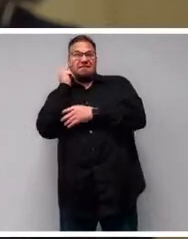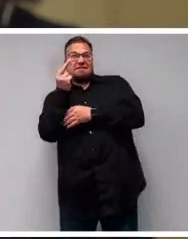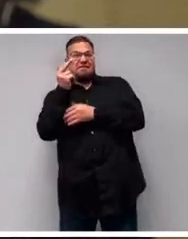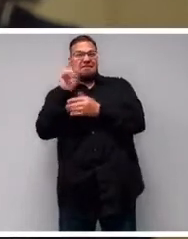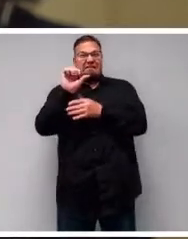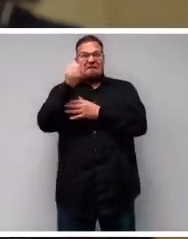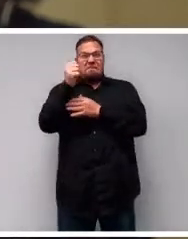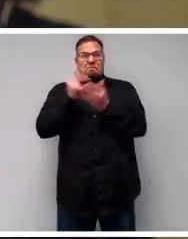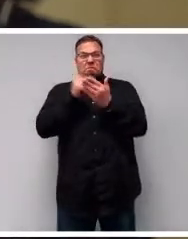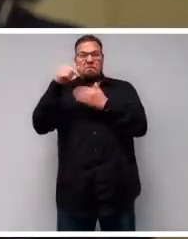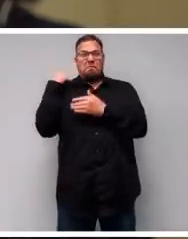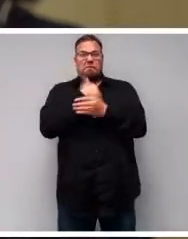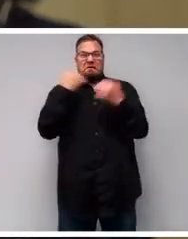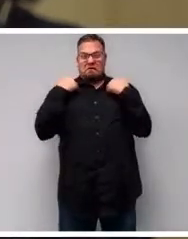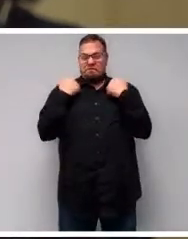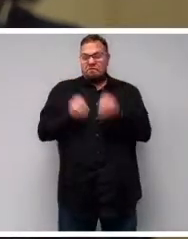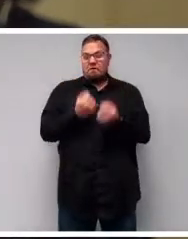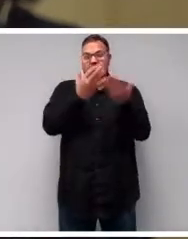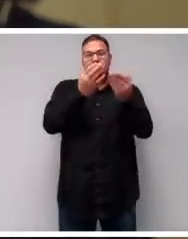offer.